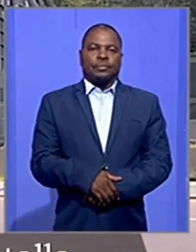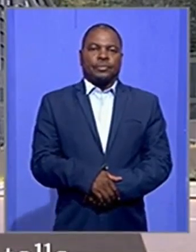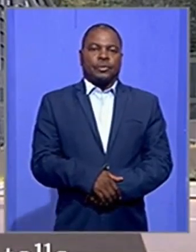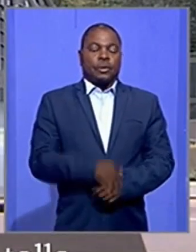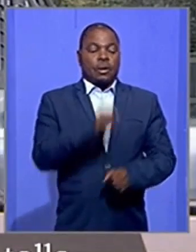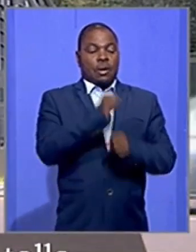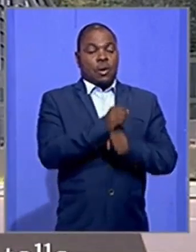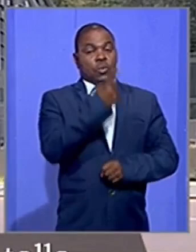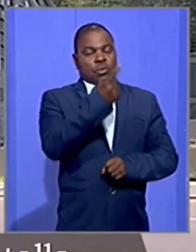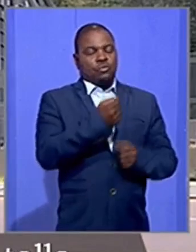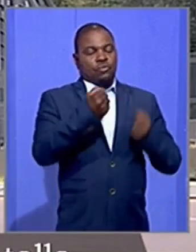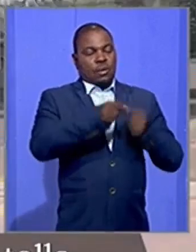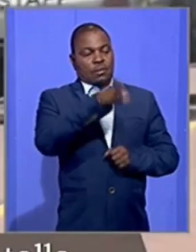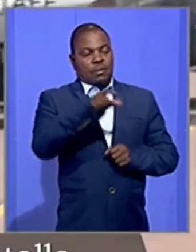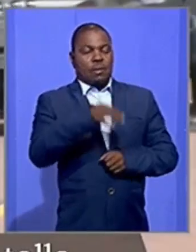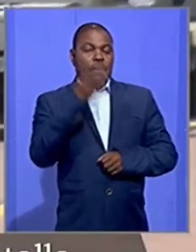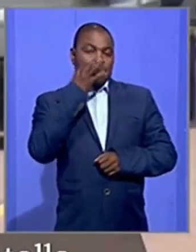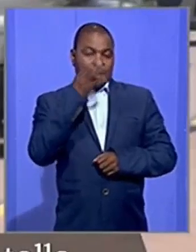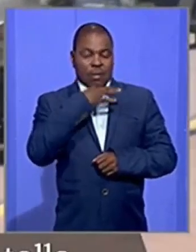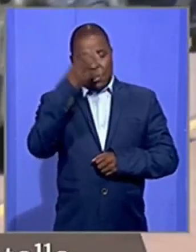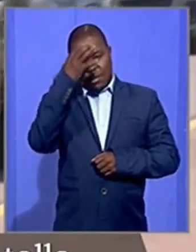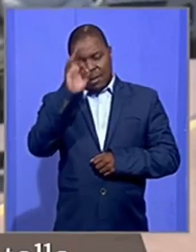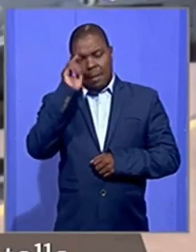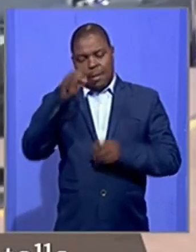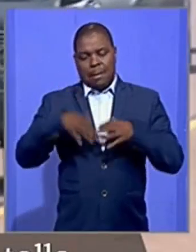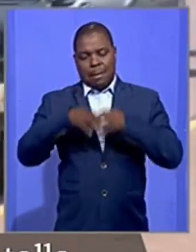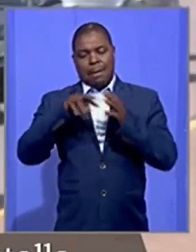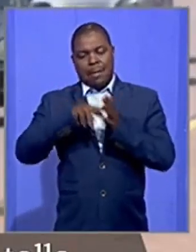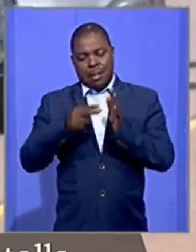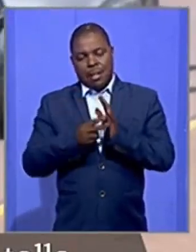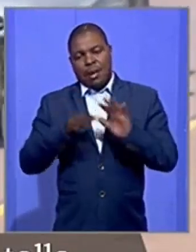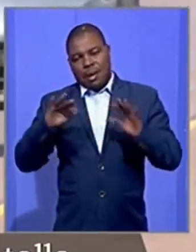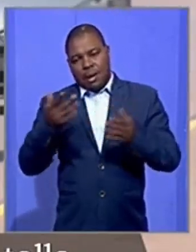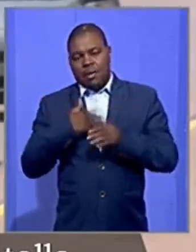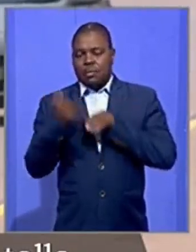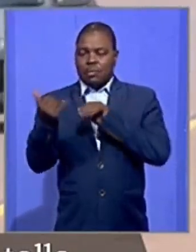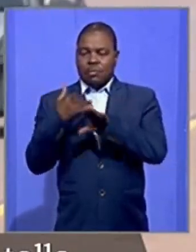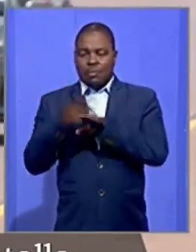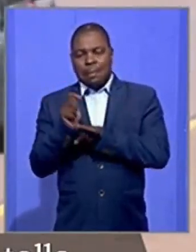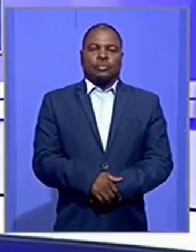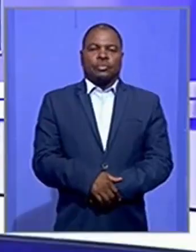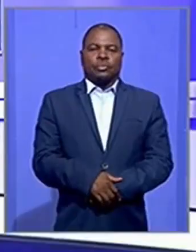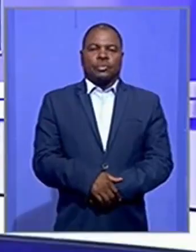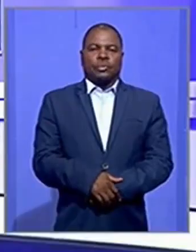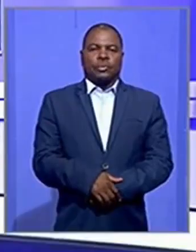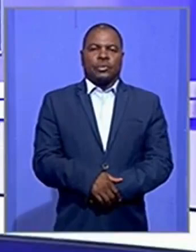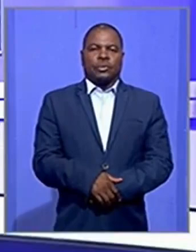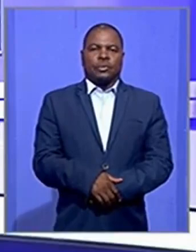Bakgweetsi ba Gauteng ba re puso e tshwanetse go tla ka leano la go duela sekoloto sa ditselakgethisi.